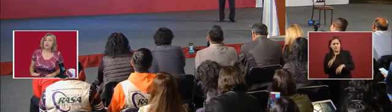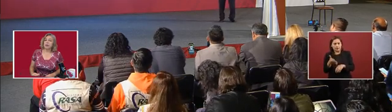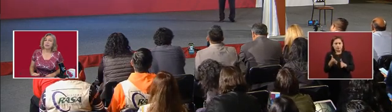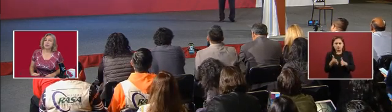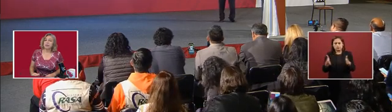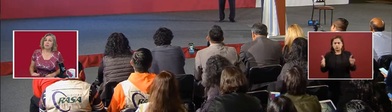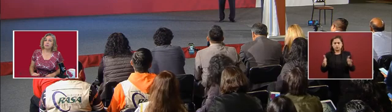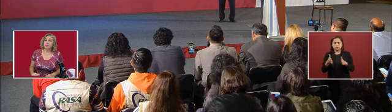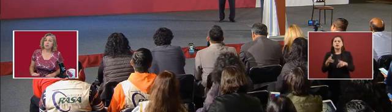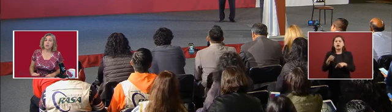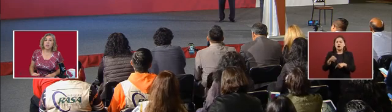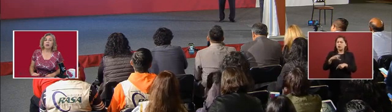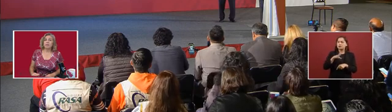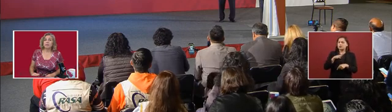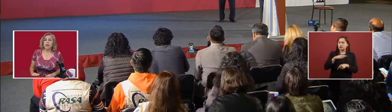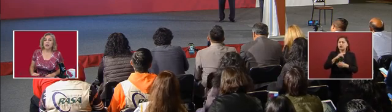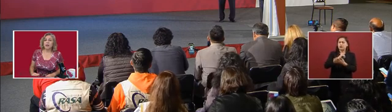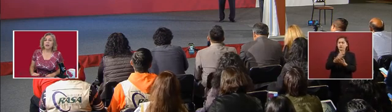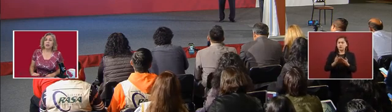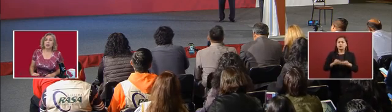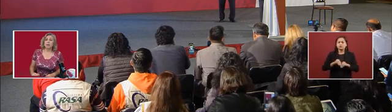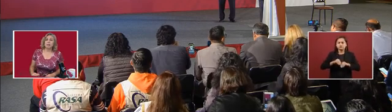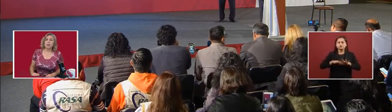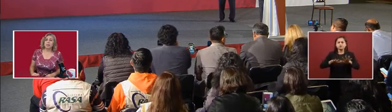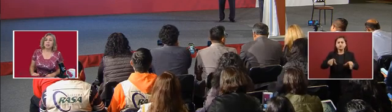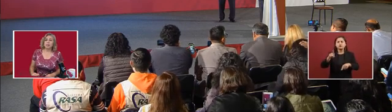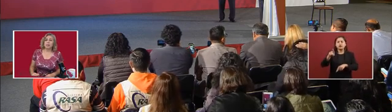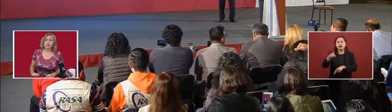municipalities, that they give them the treatment.